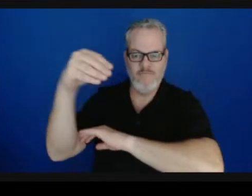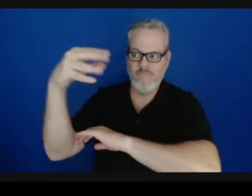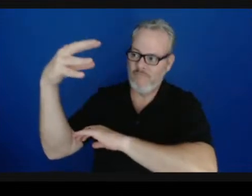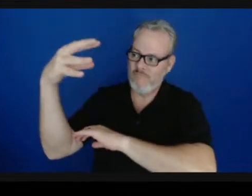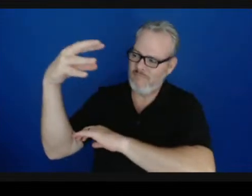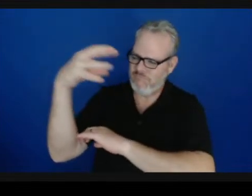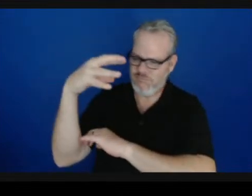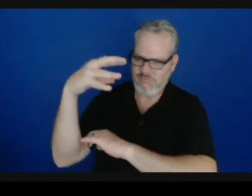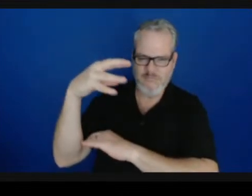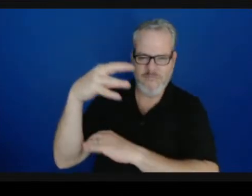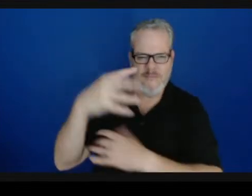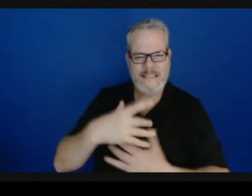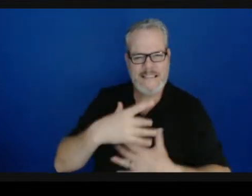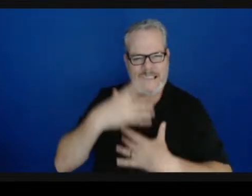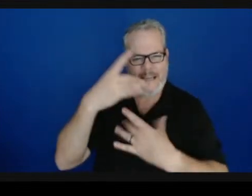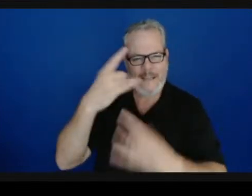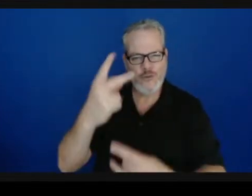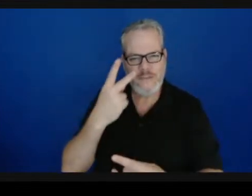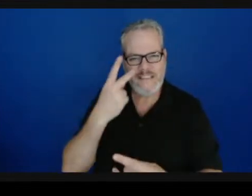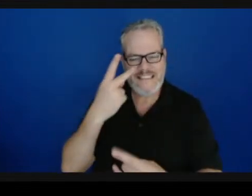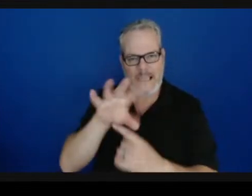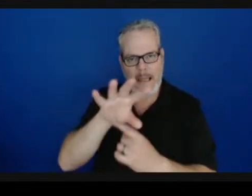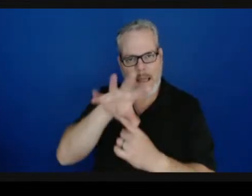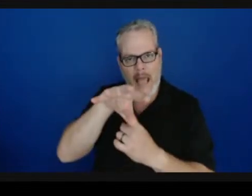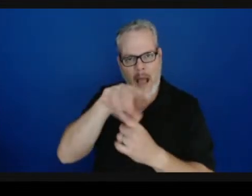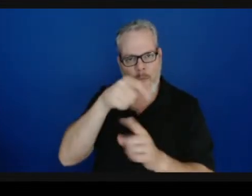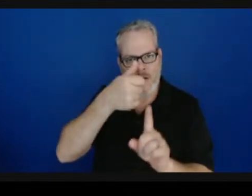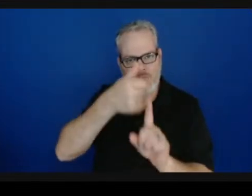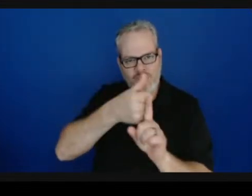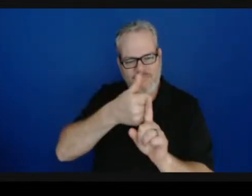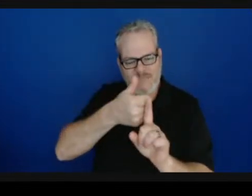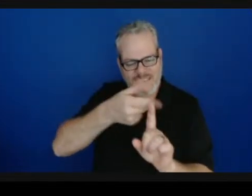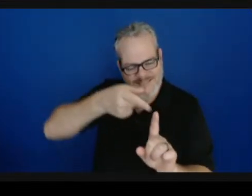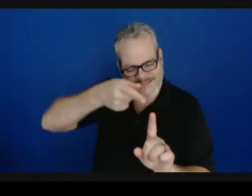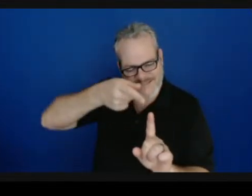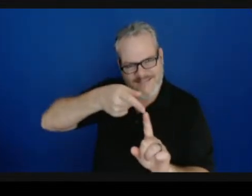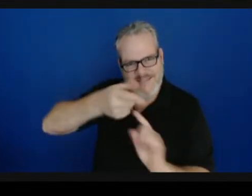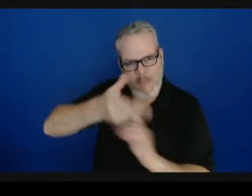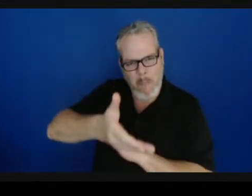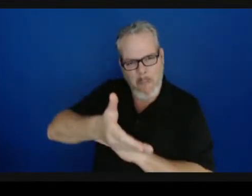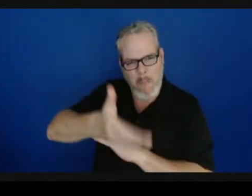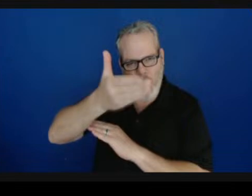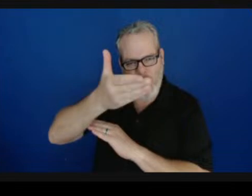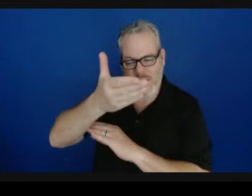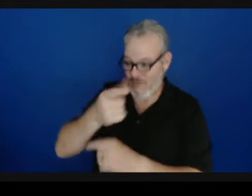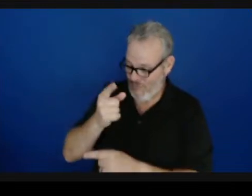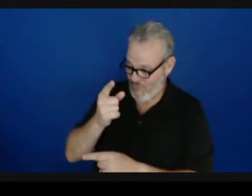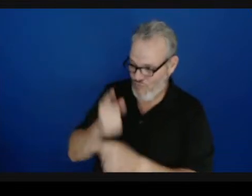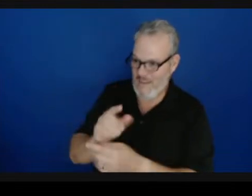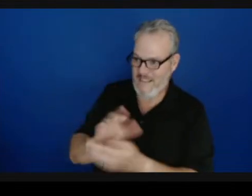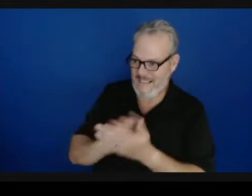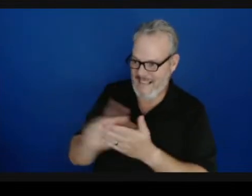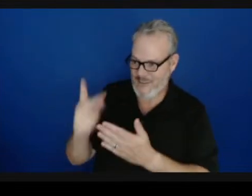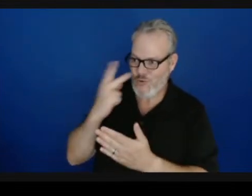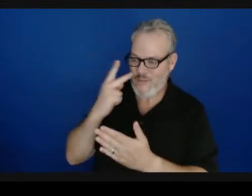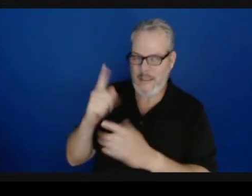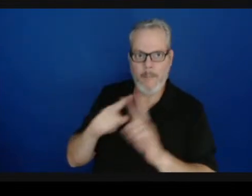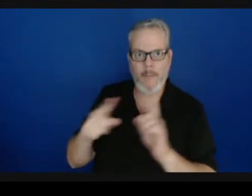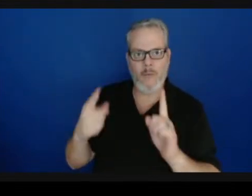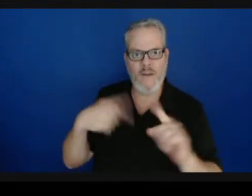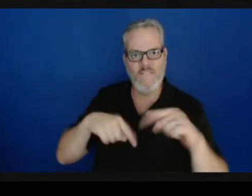was interesting. Yeah, it's pretty interesting area out there. Yeah, and unfortunately there were some really nice lava trees around there. They're likely all buried,